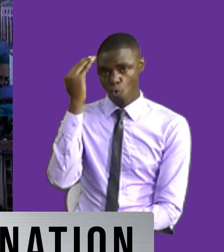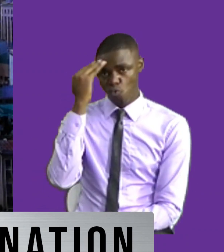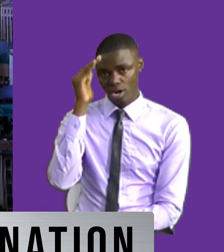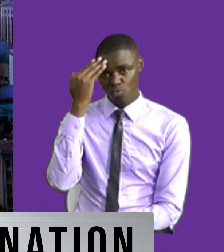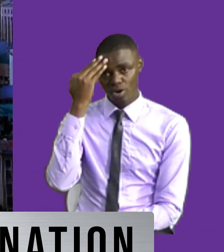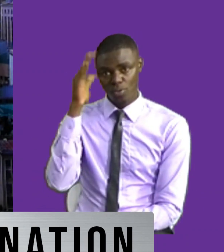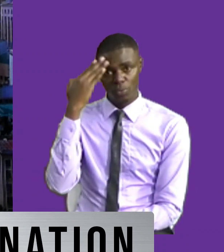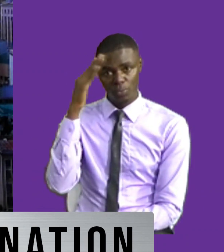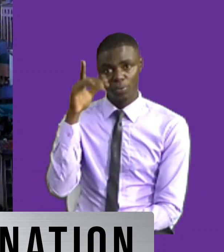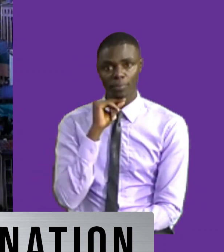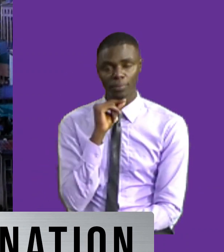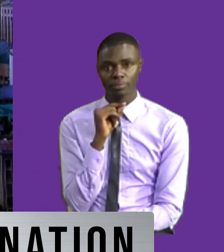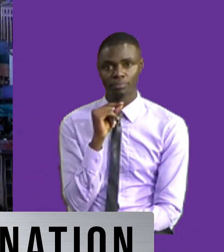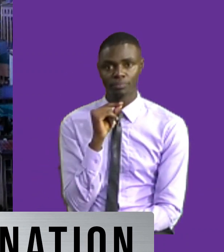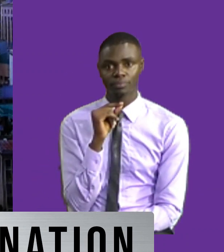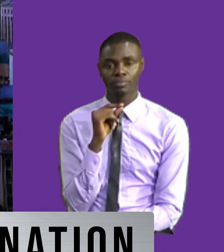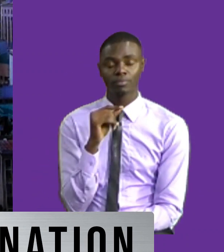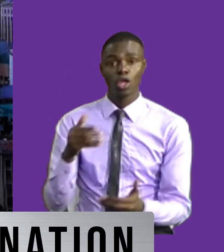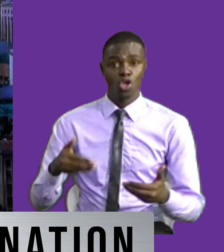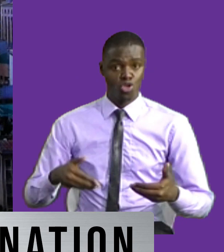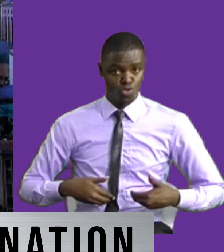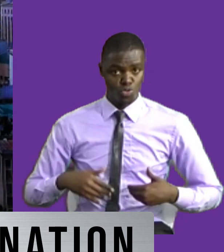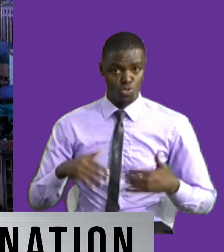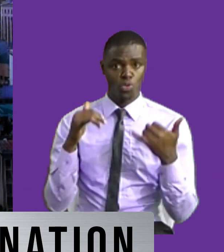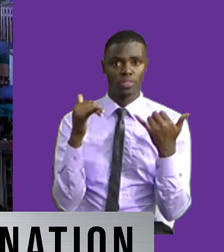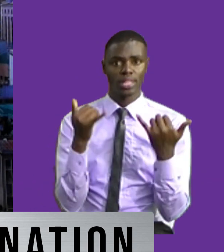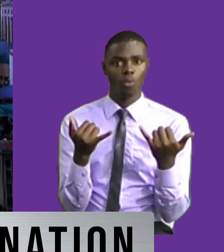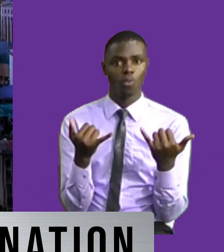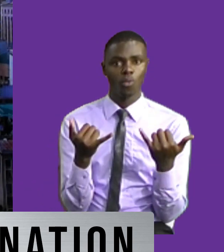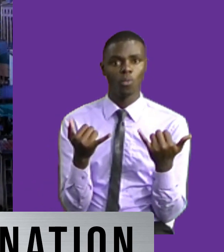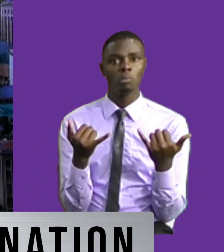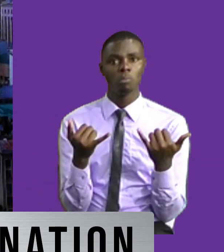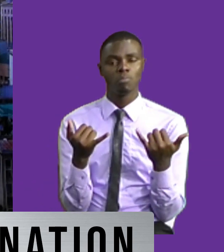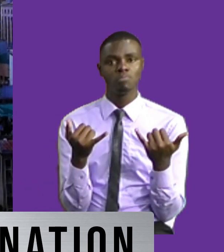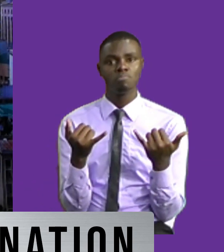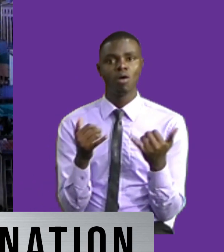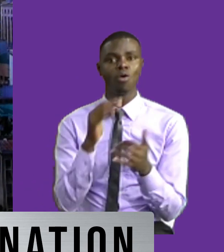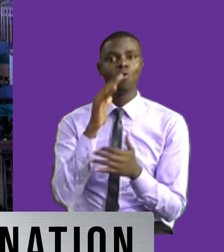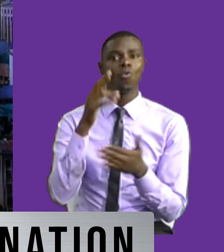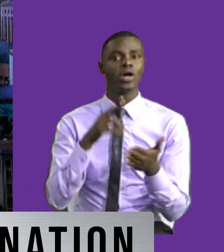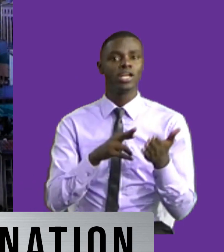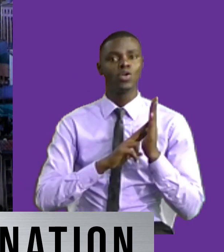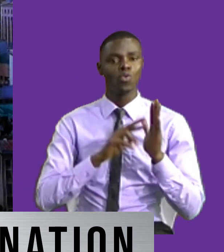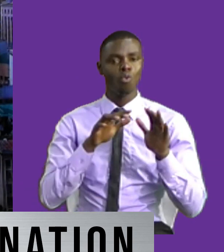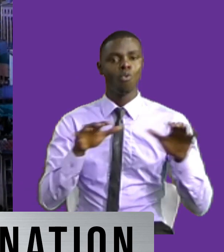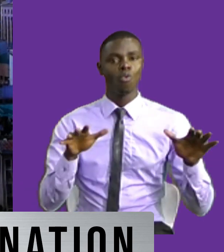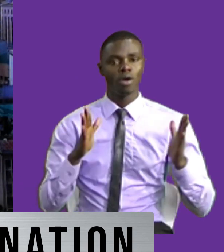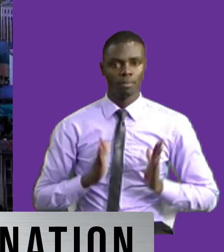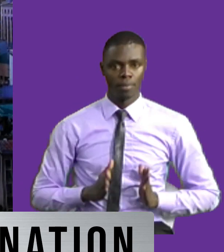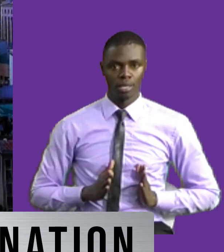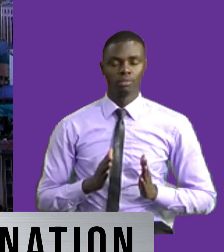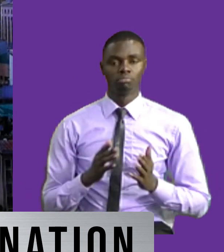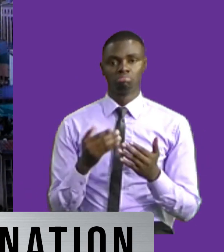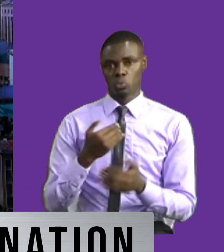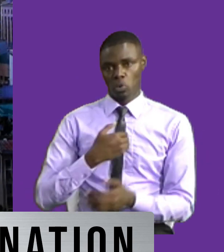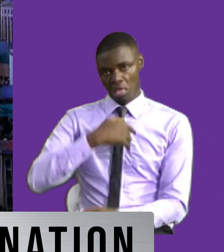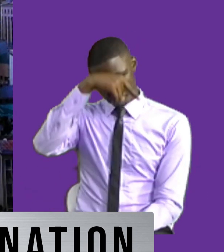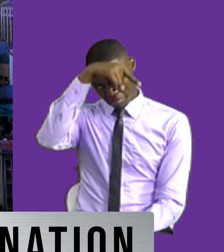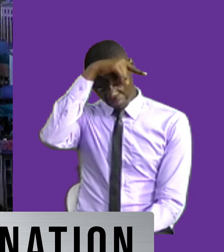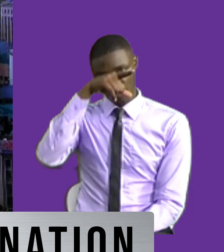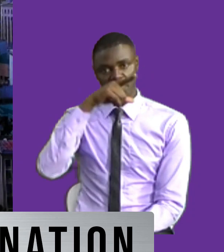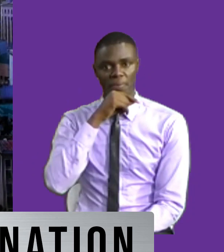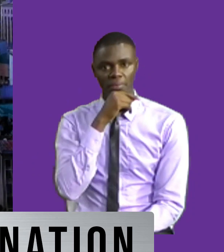that the youth now, when it comes to that, you will require marketers. We've got graduates who have